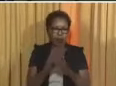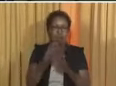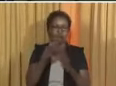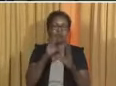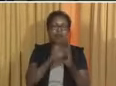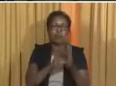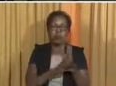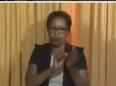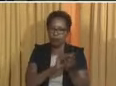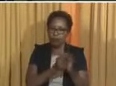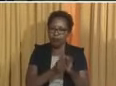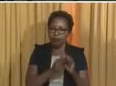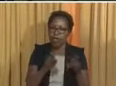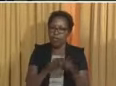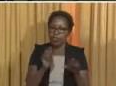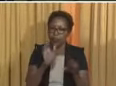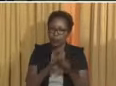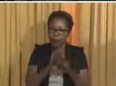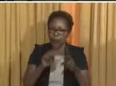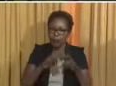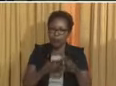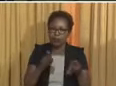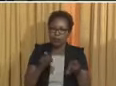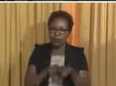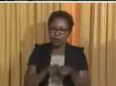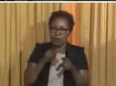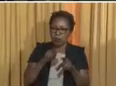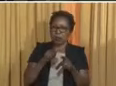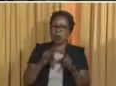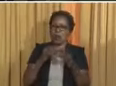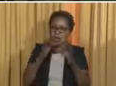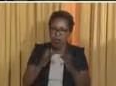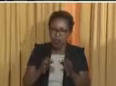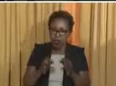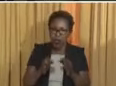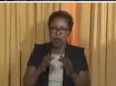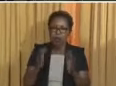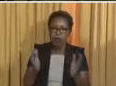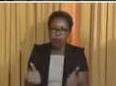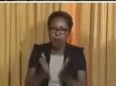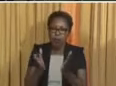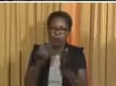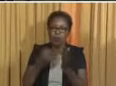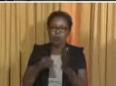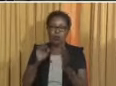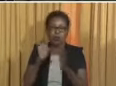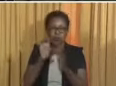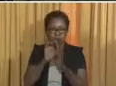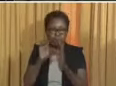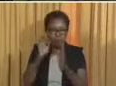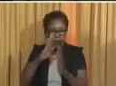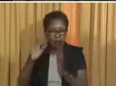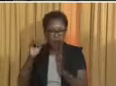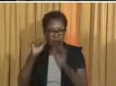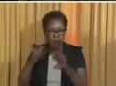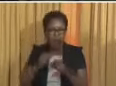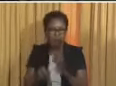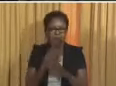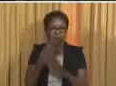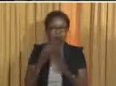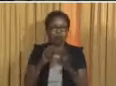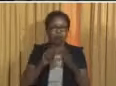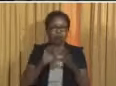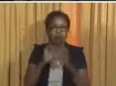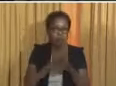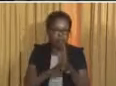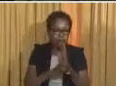Constitution as a popular initiative, and who the initiators and the promoters of BBI initiative were. The learned judges